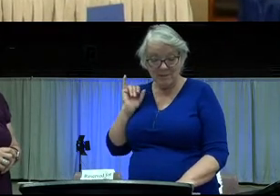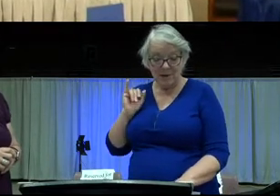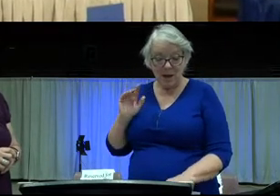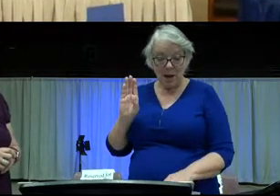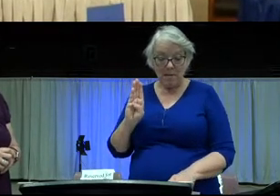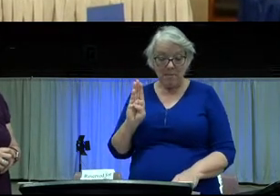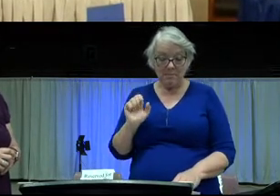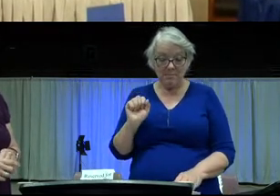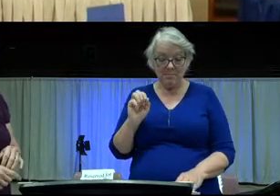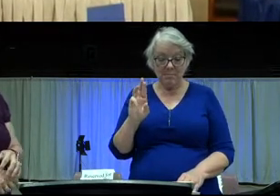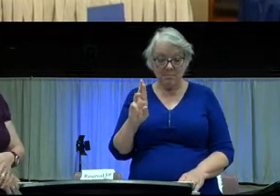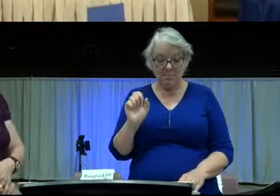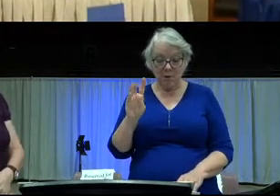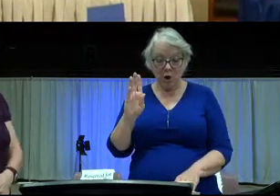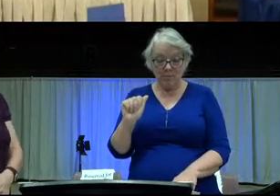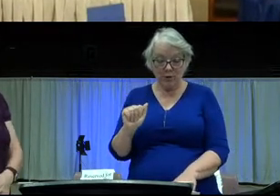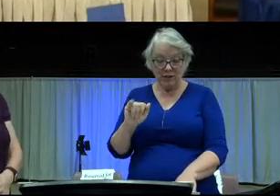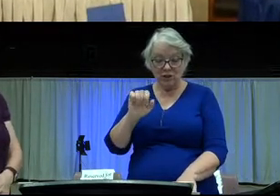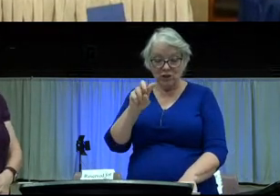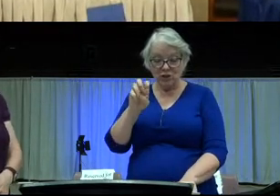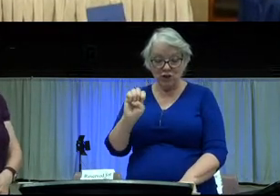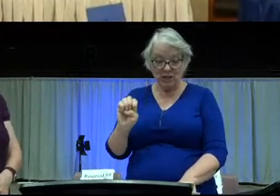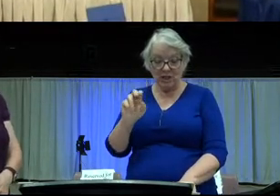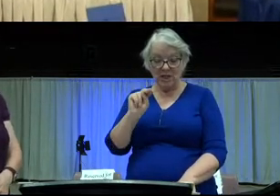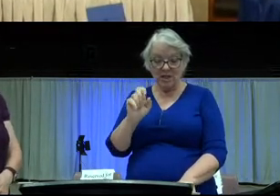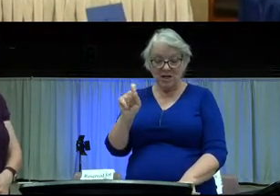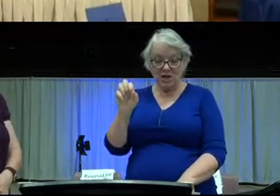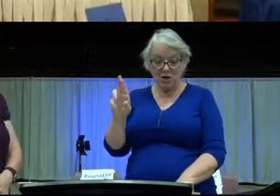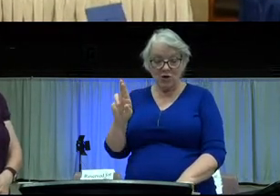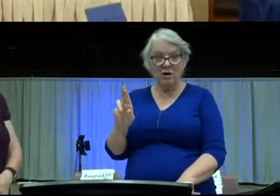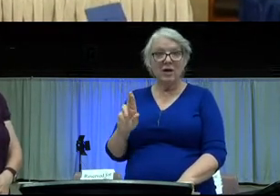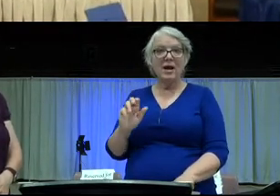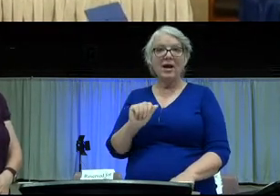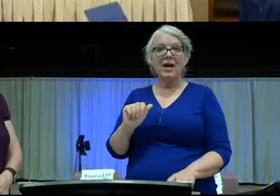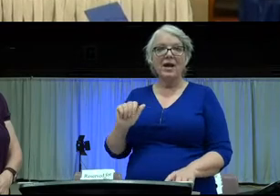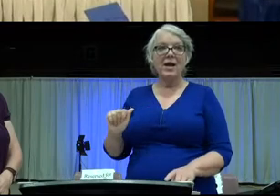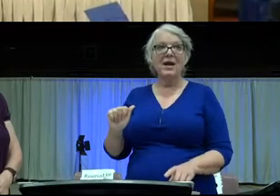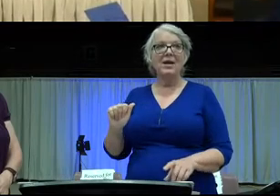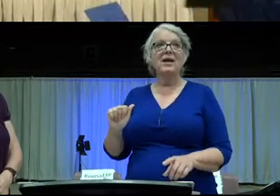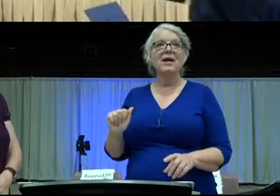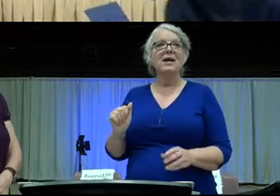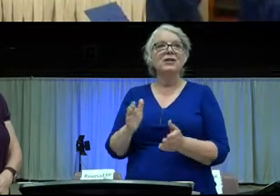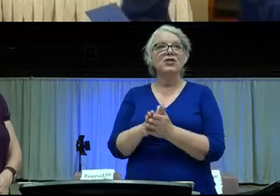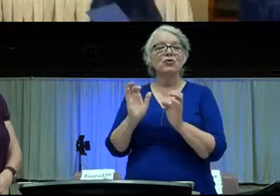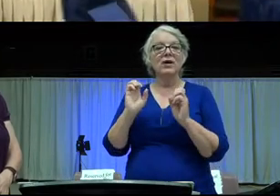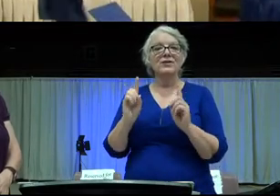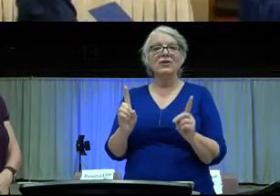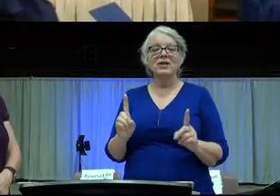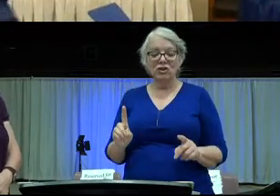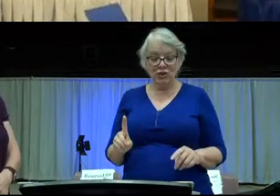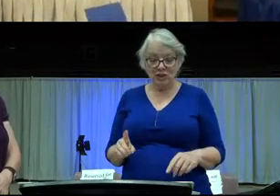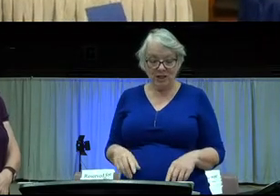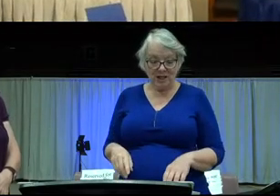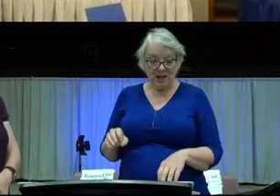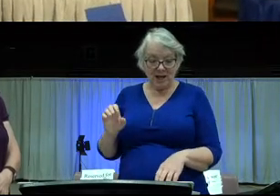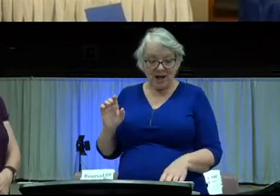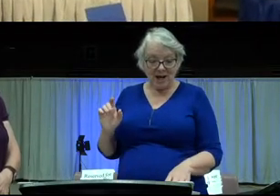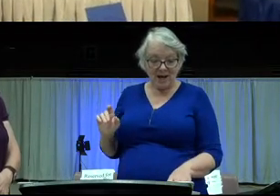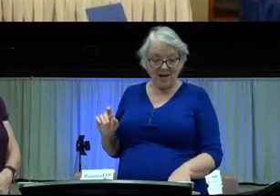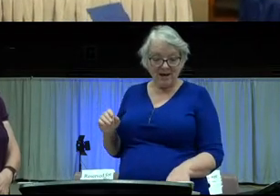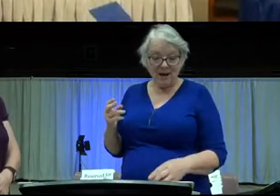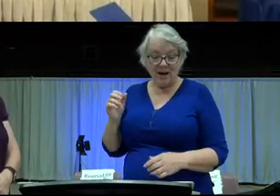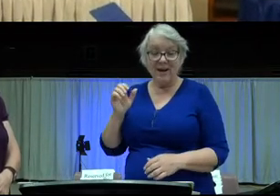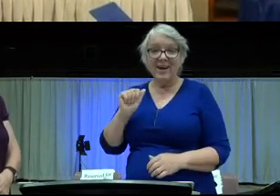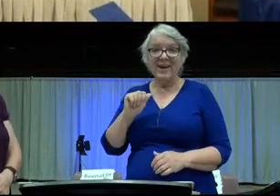Barbara Jean Nutter, Associate of Arts, General Education, High Honors, Phi Theta Kappa, Associate of Applied Science, Accounting,